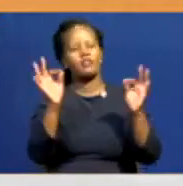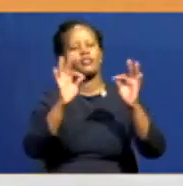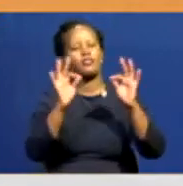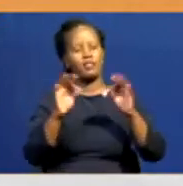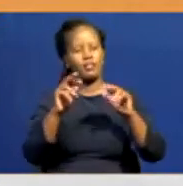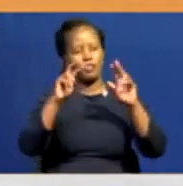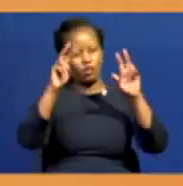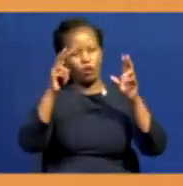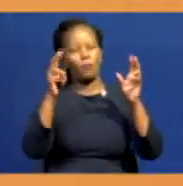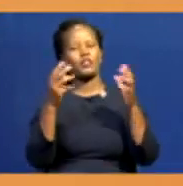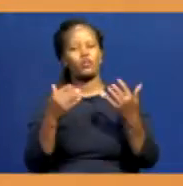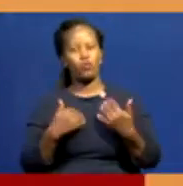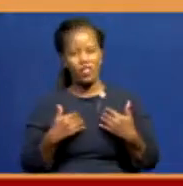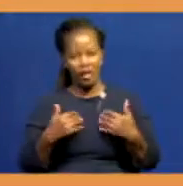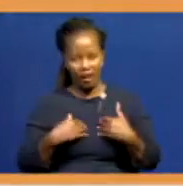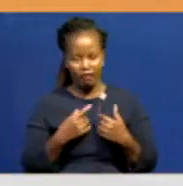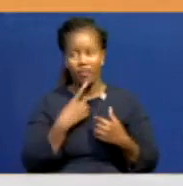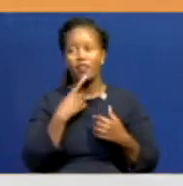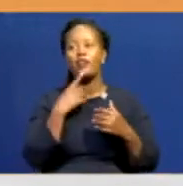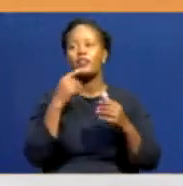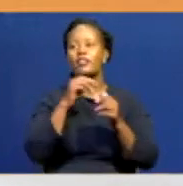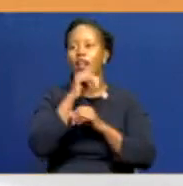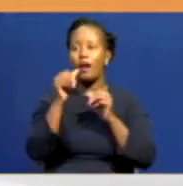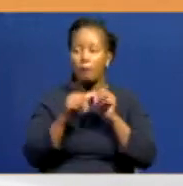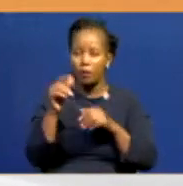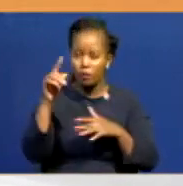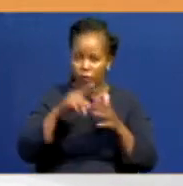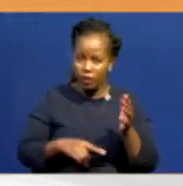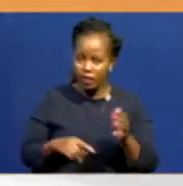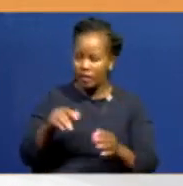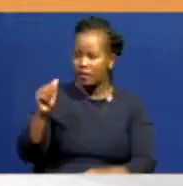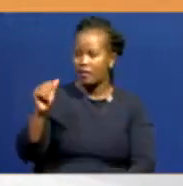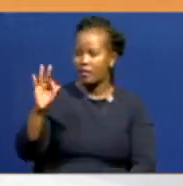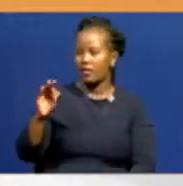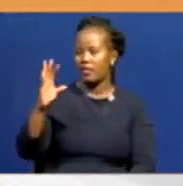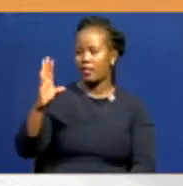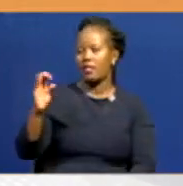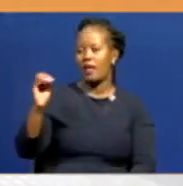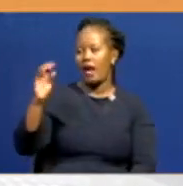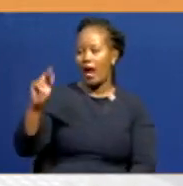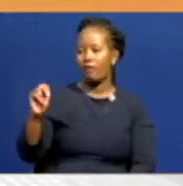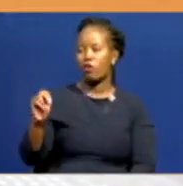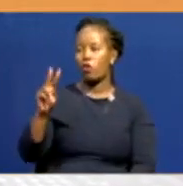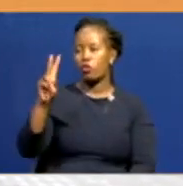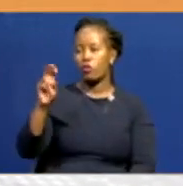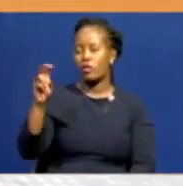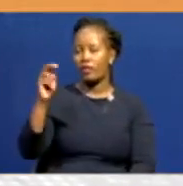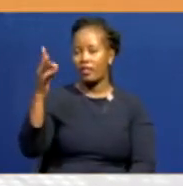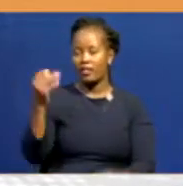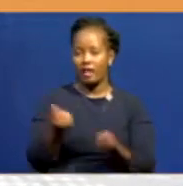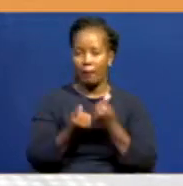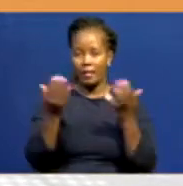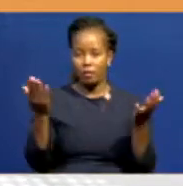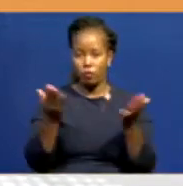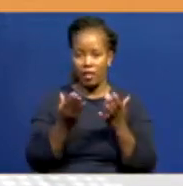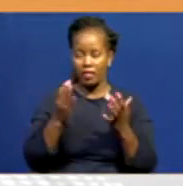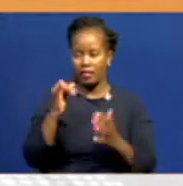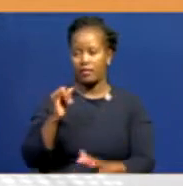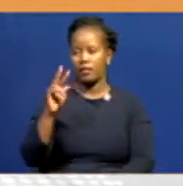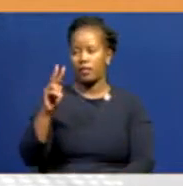that we have in our hands here, than the talk about the AFCON 2023 that's happening in Ivory Coast. Of course,